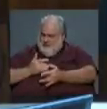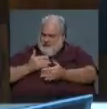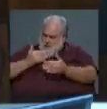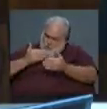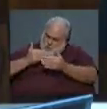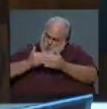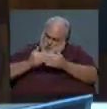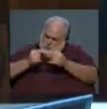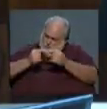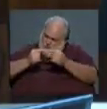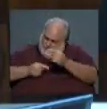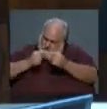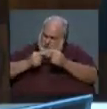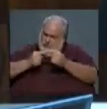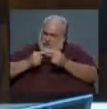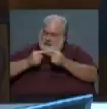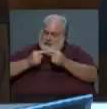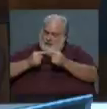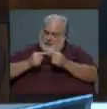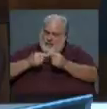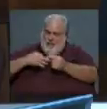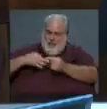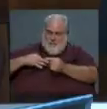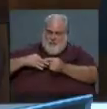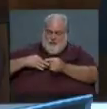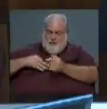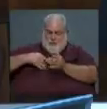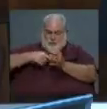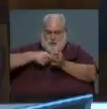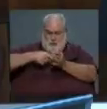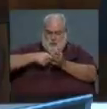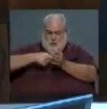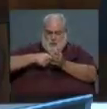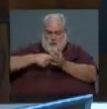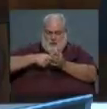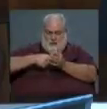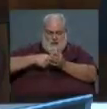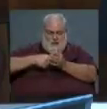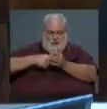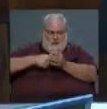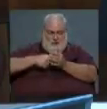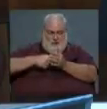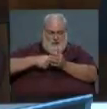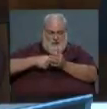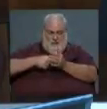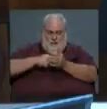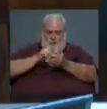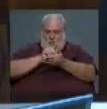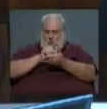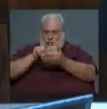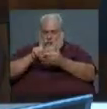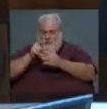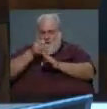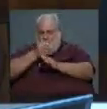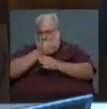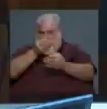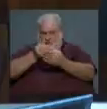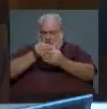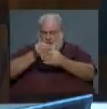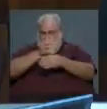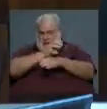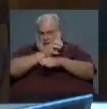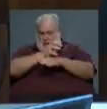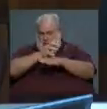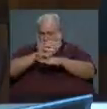the kind of timeline that we have, that the applications are due on the, and they have like 1 week before the funding